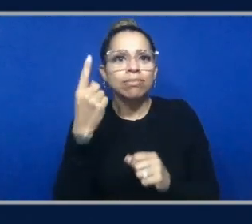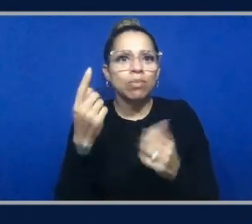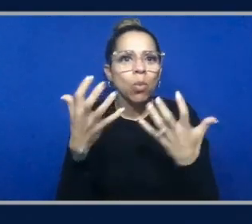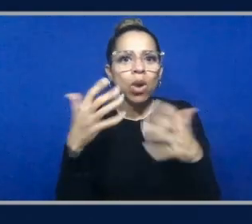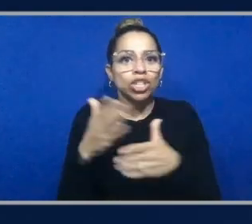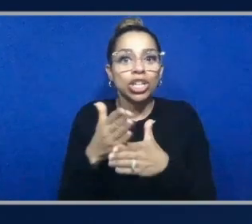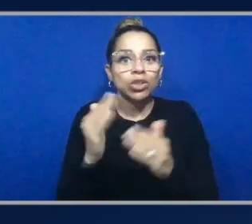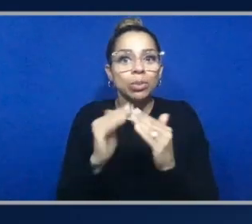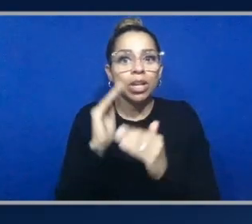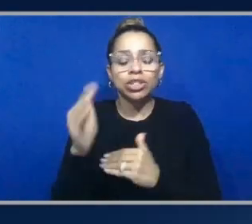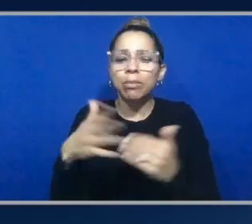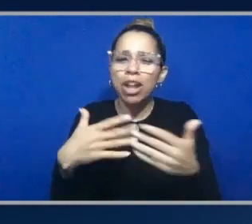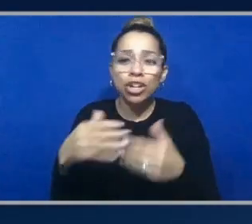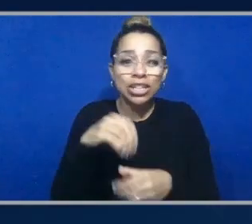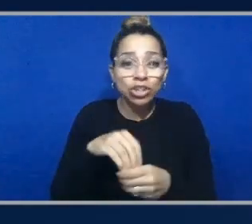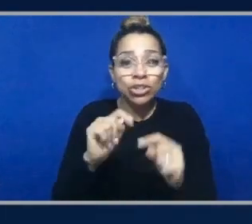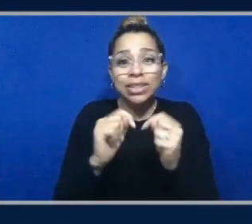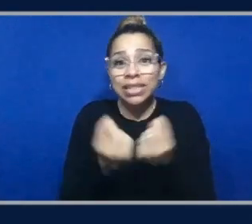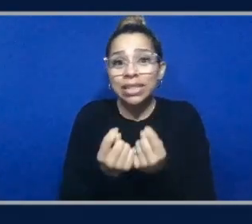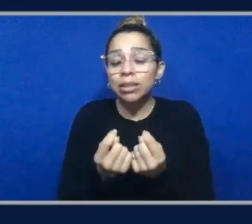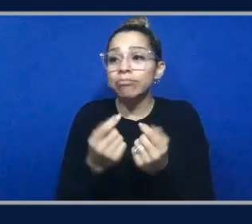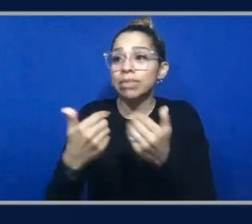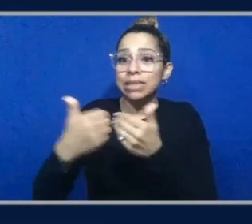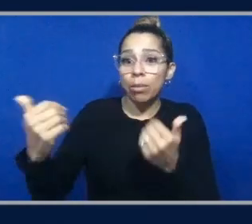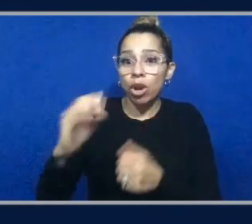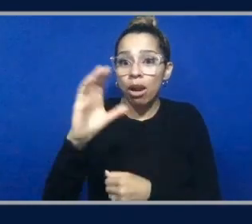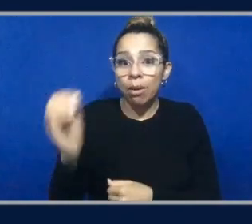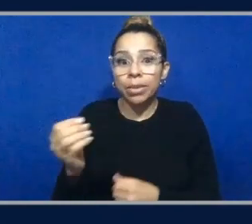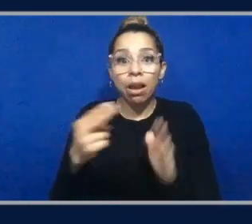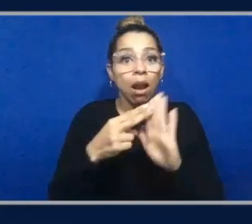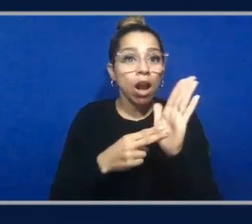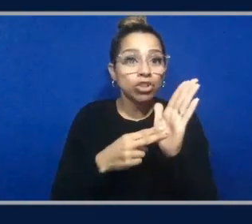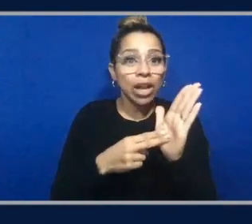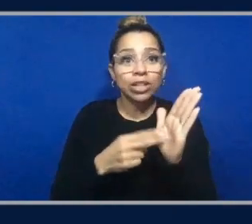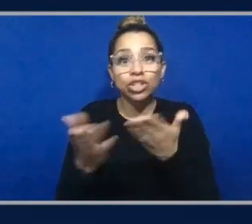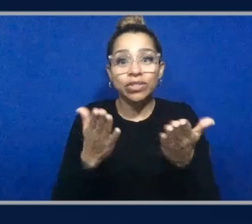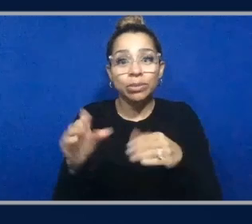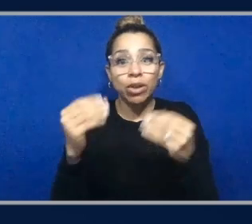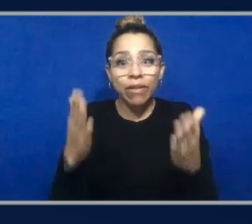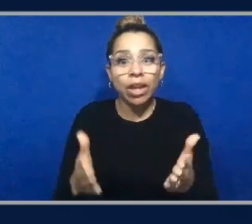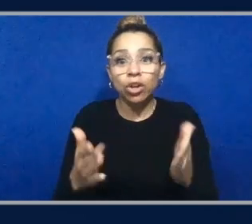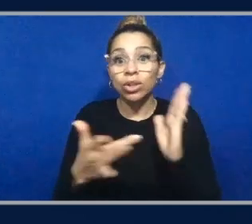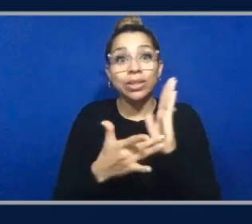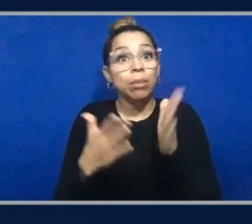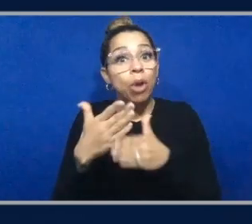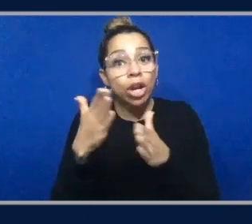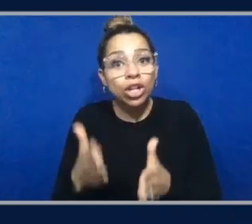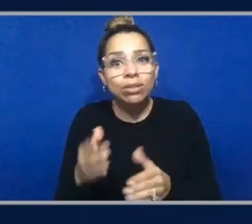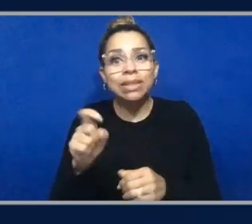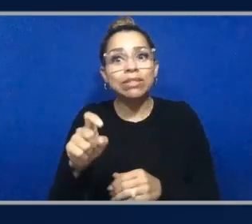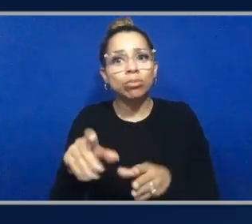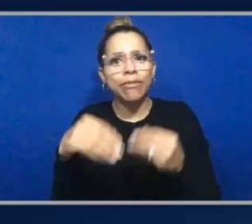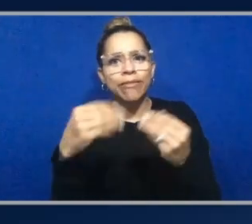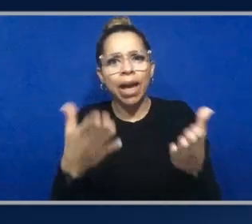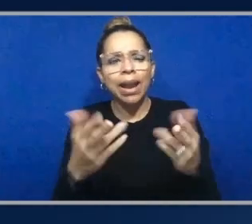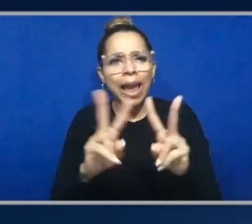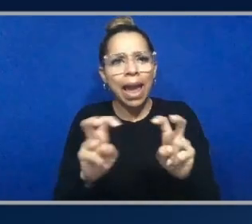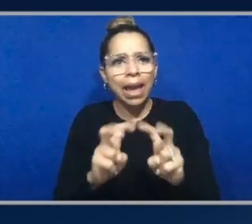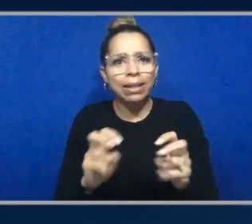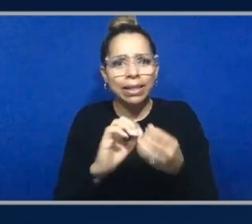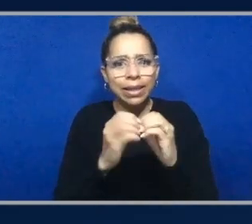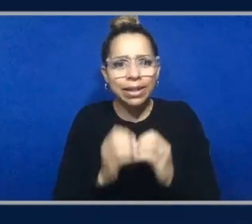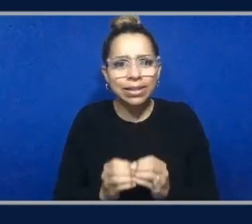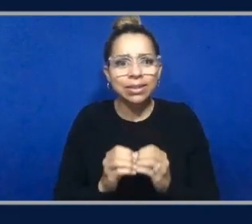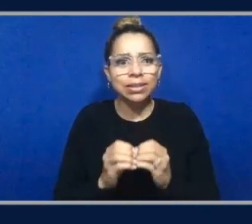even a tech partner where they need to provide analytics and observability to the stack, but they're very cognizant, almost